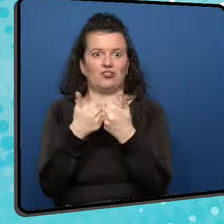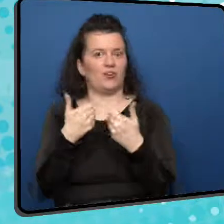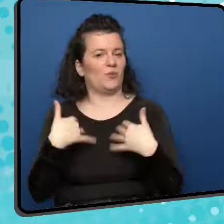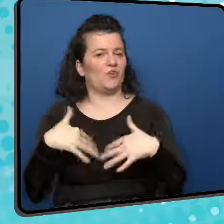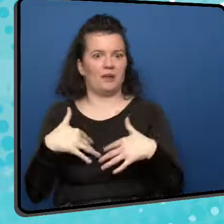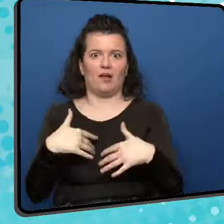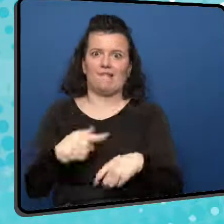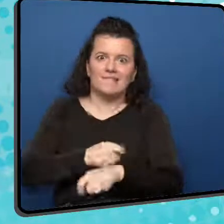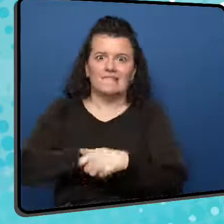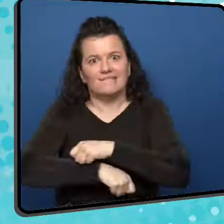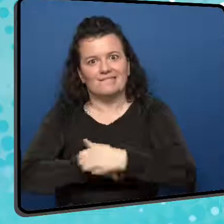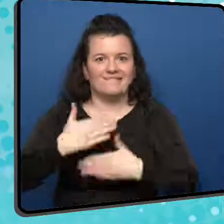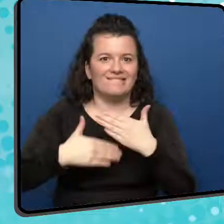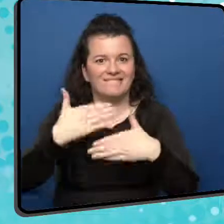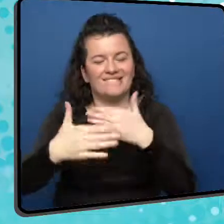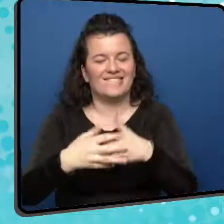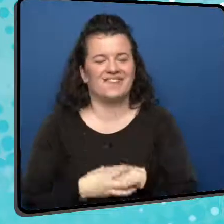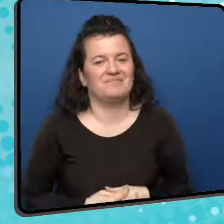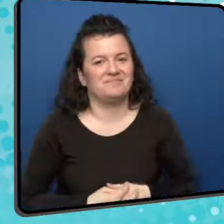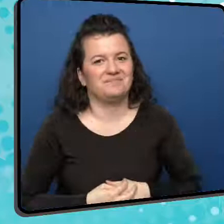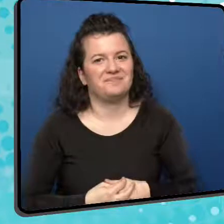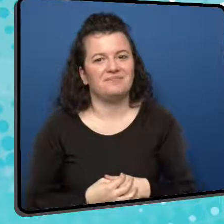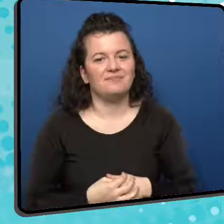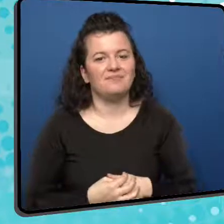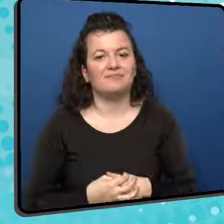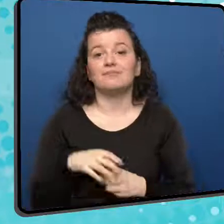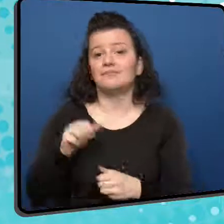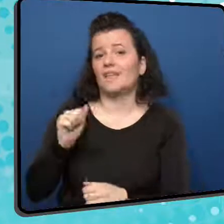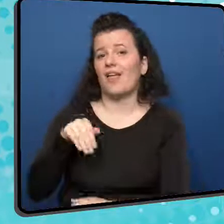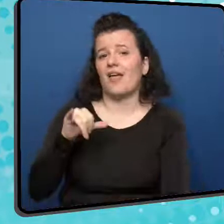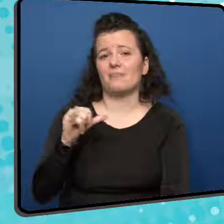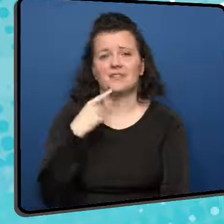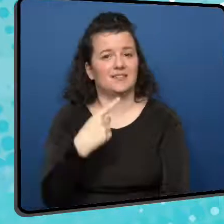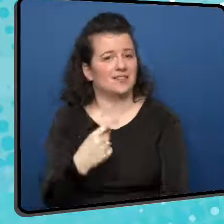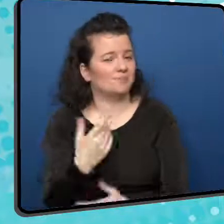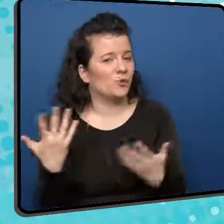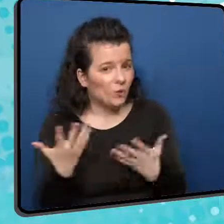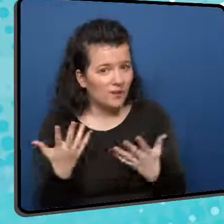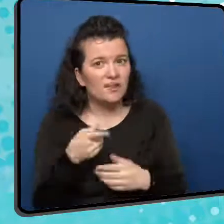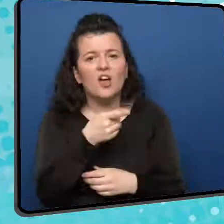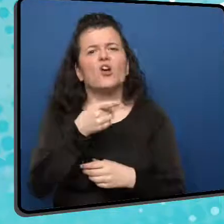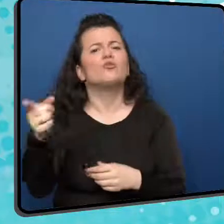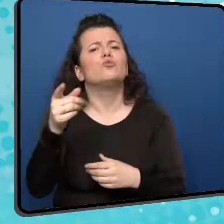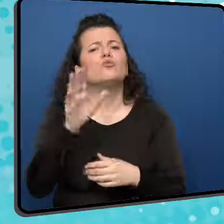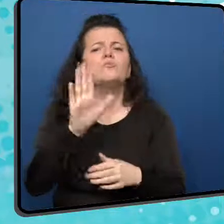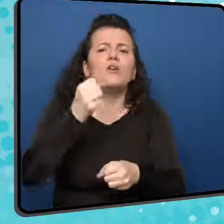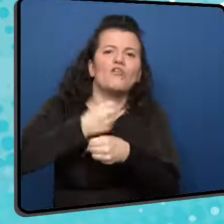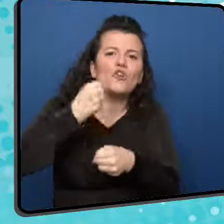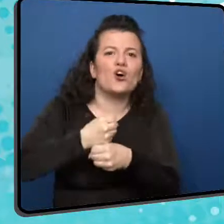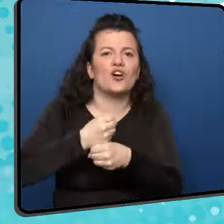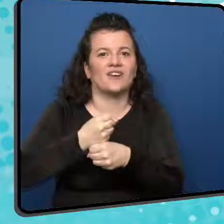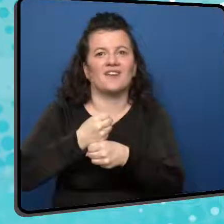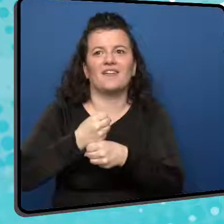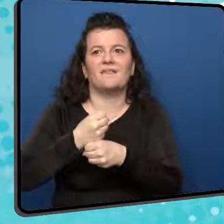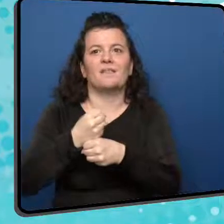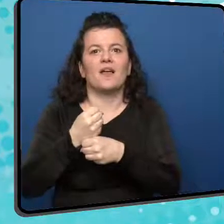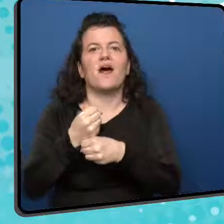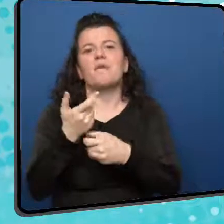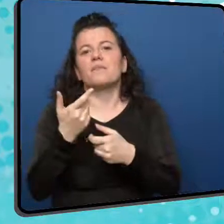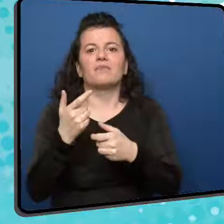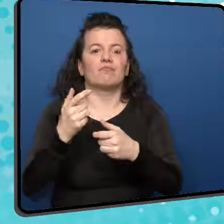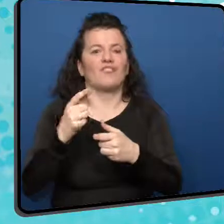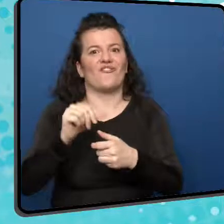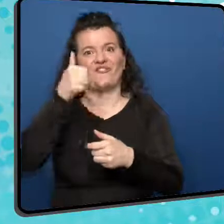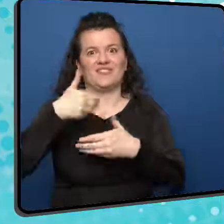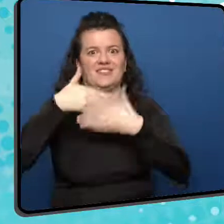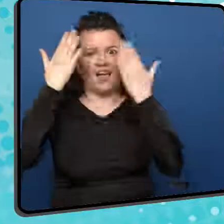Well, I know you think that first question on average work day was hard. So Henk has the best question that he ever put on